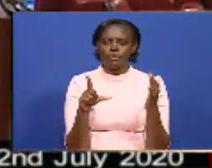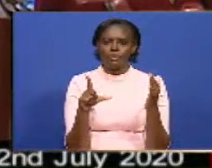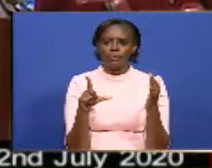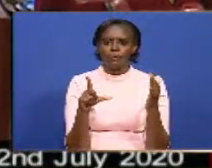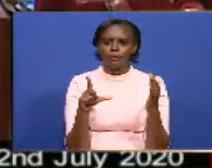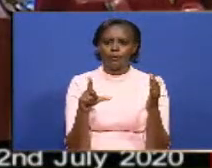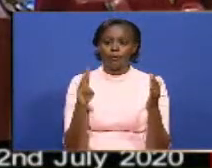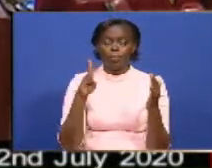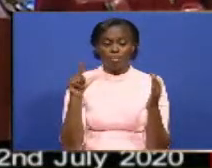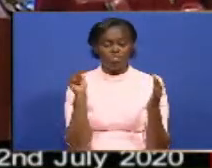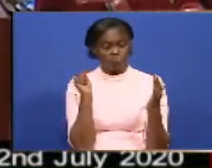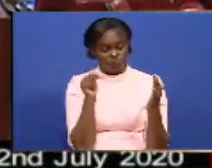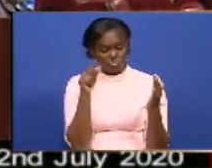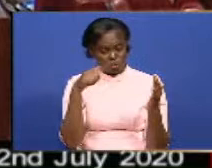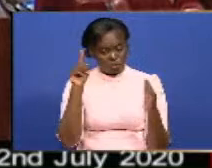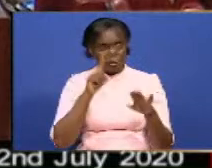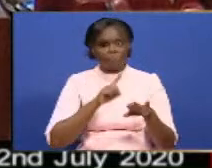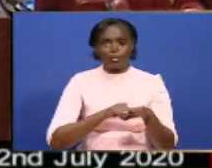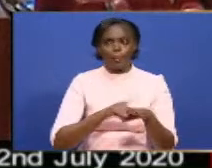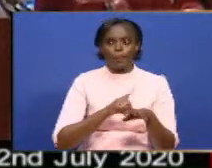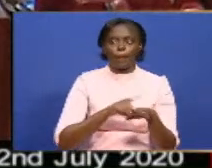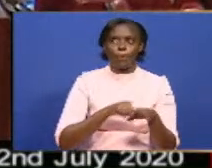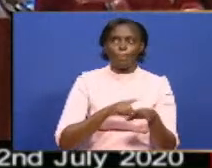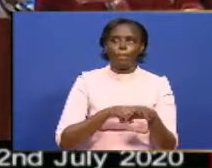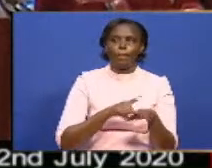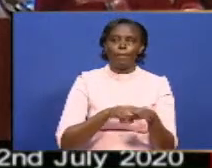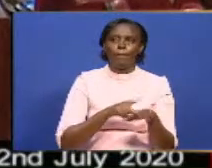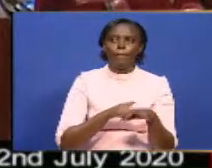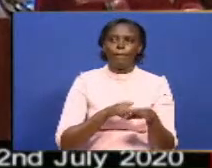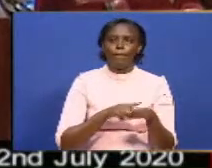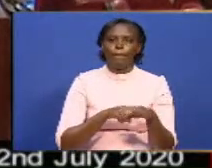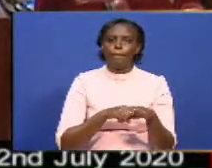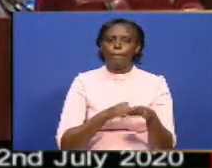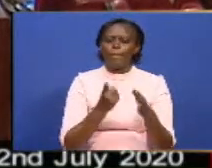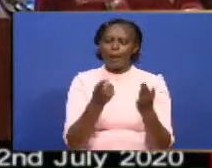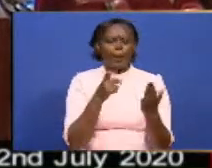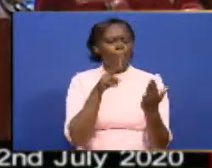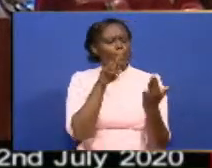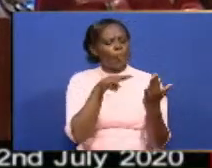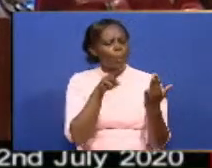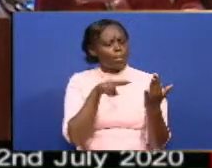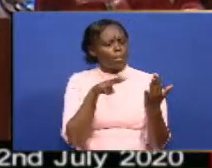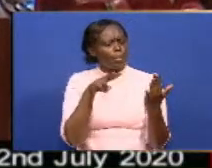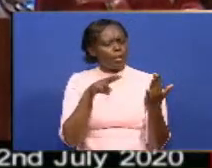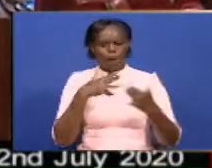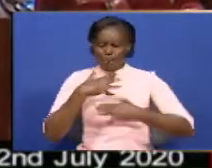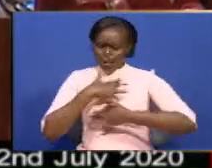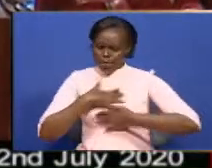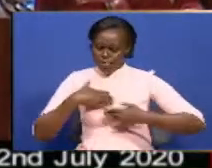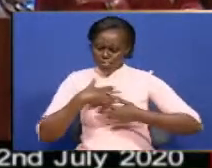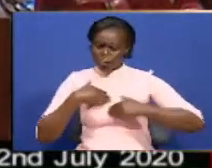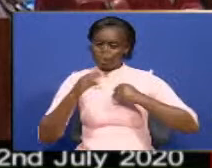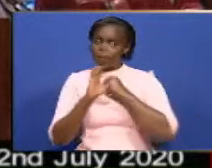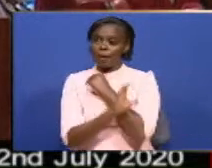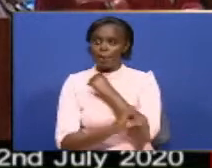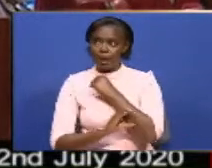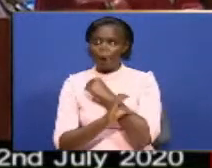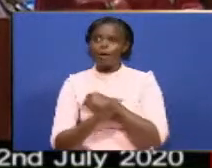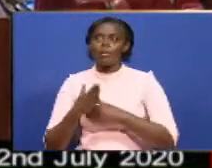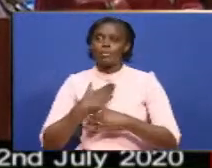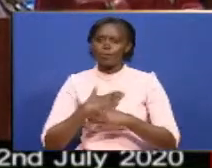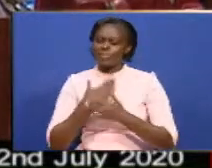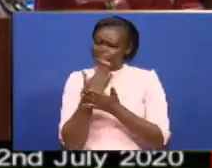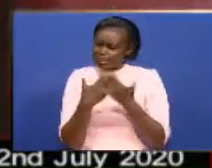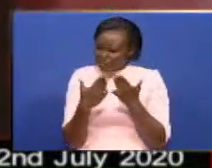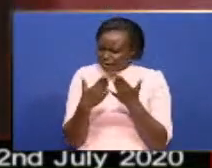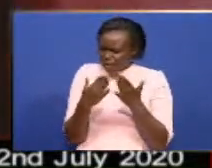The bill is actually timely. We need to look into the issues of refugees in the country with some form